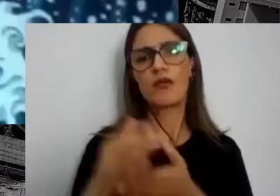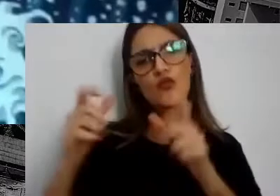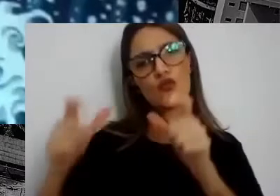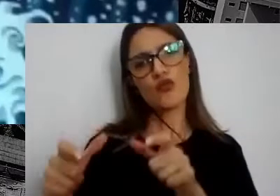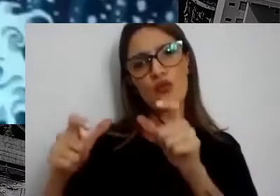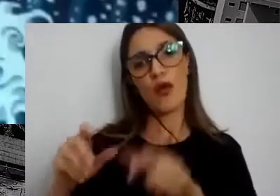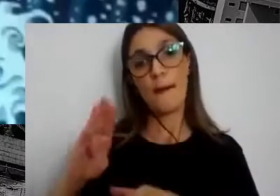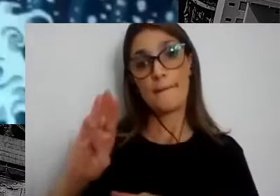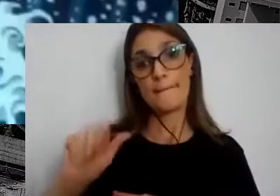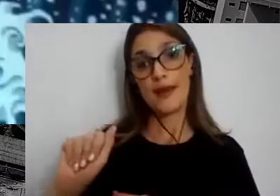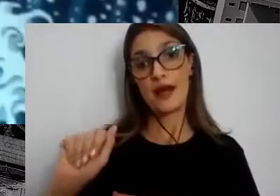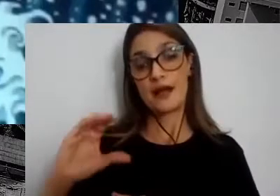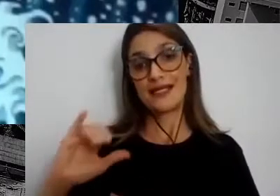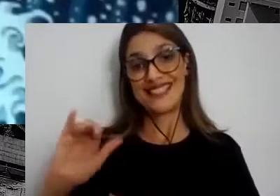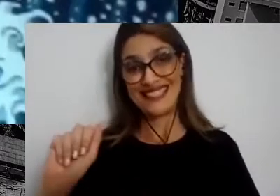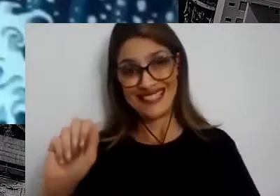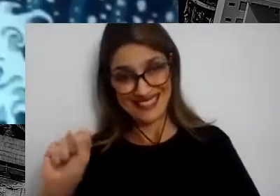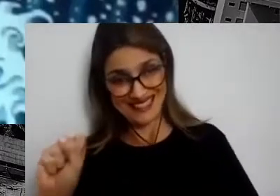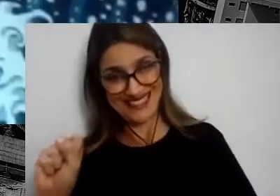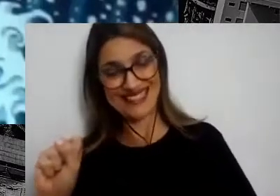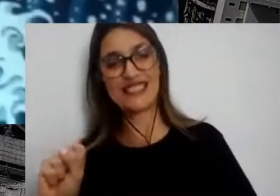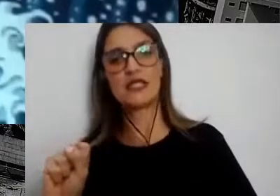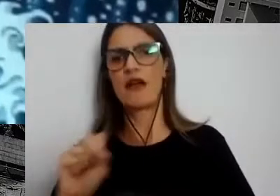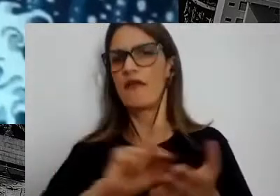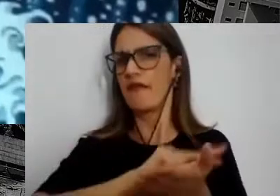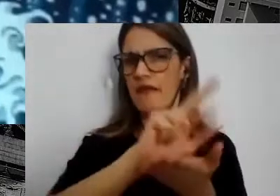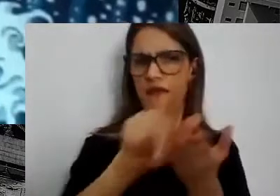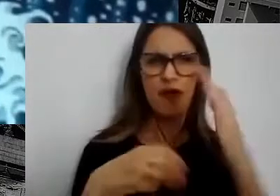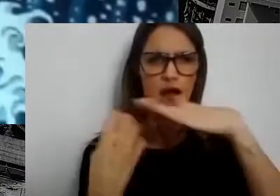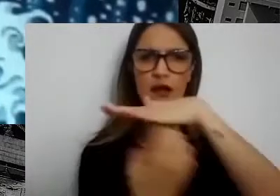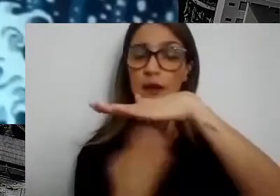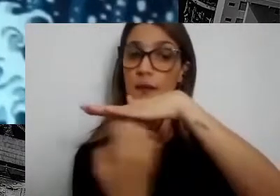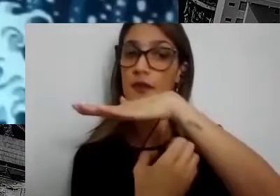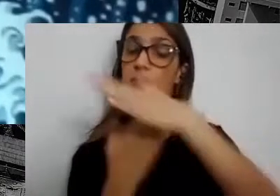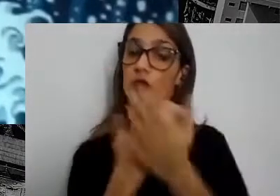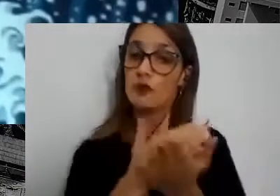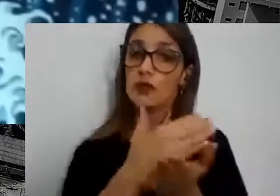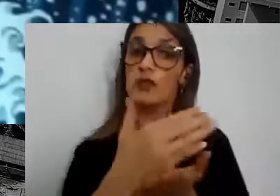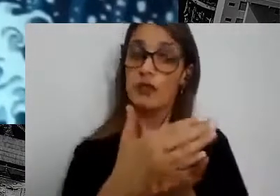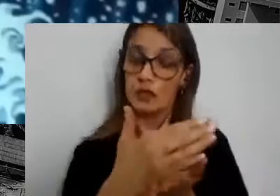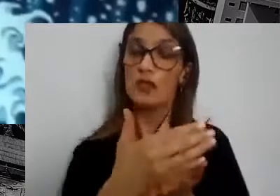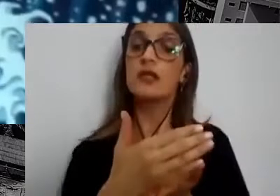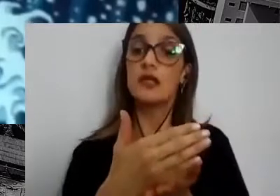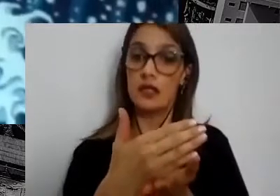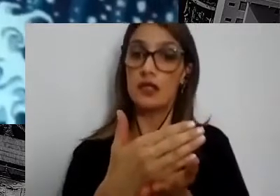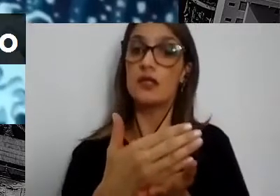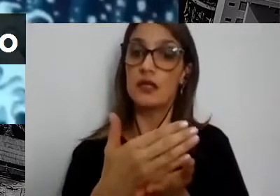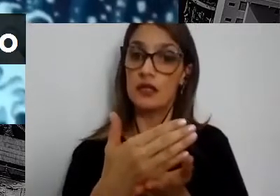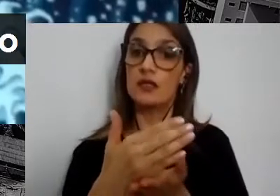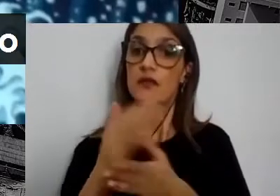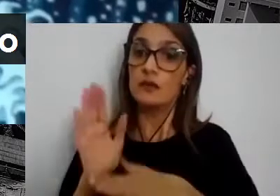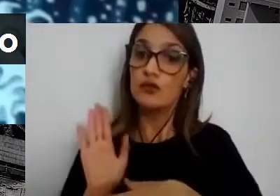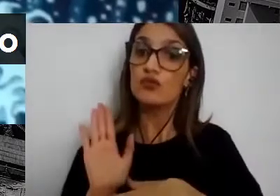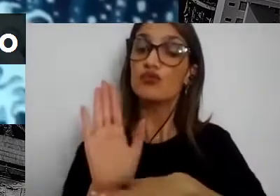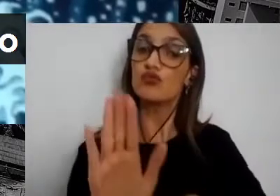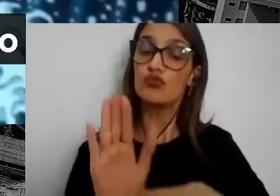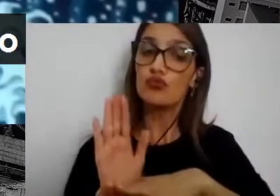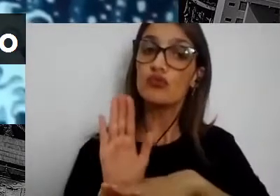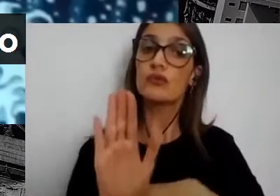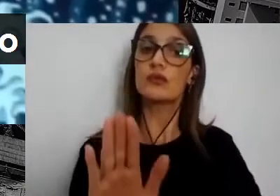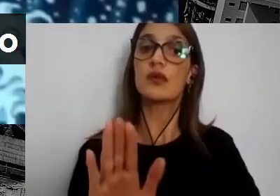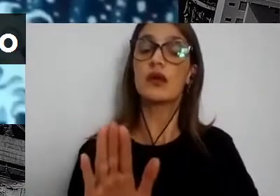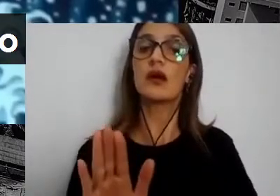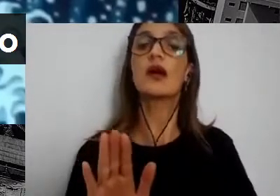Many of the companies have started on this journey through the idea of replenishing and trying to derive